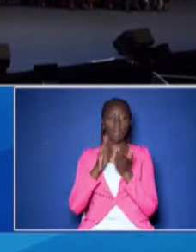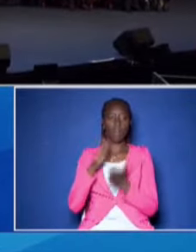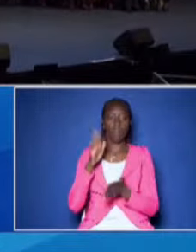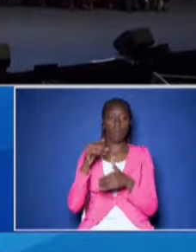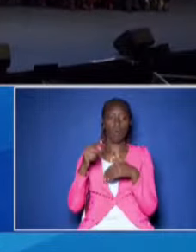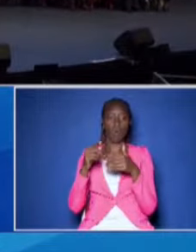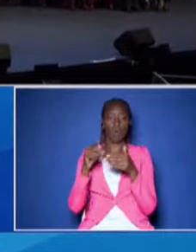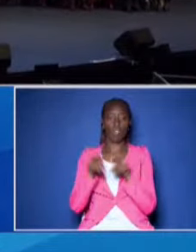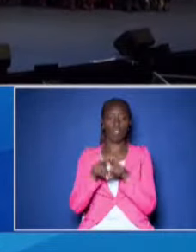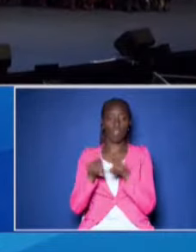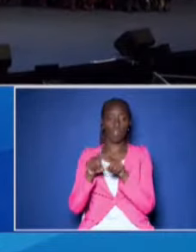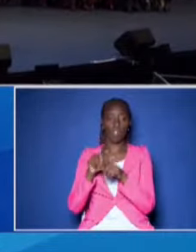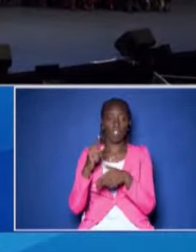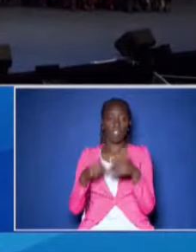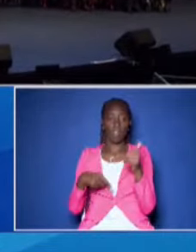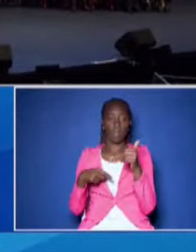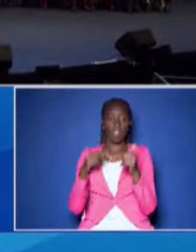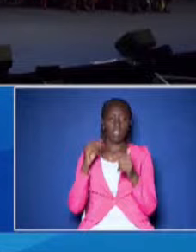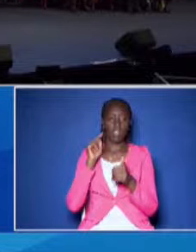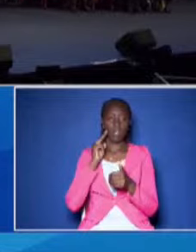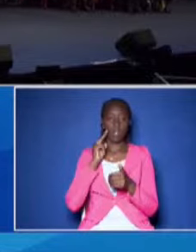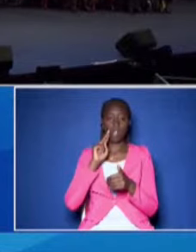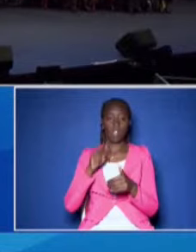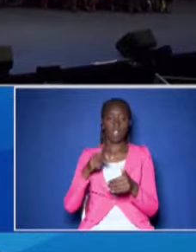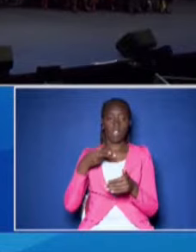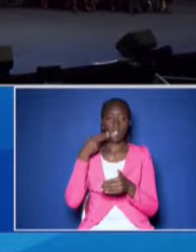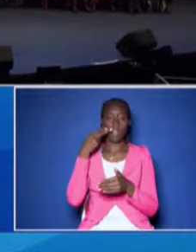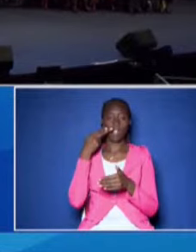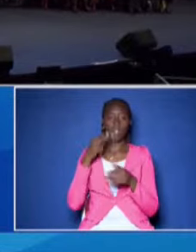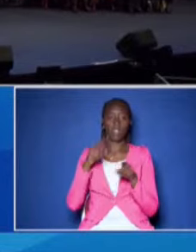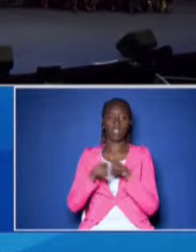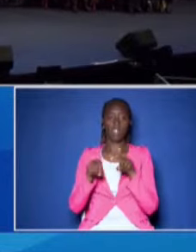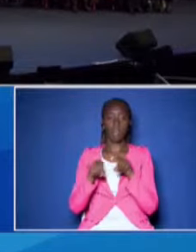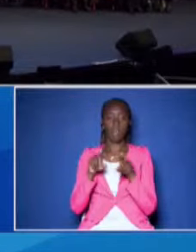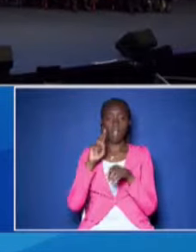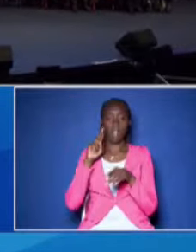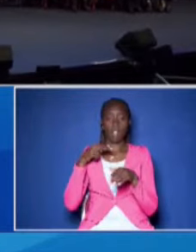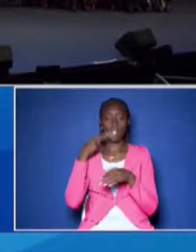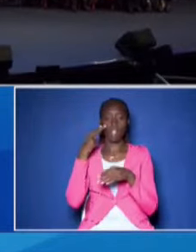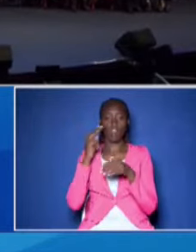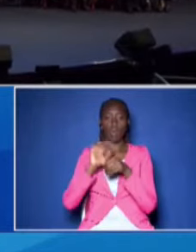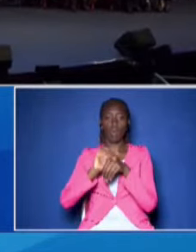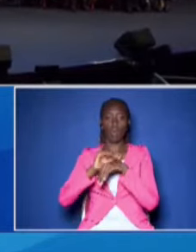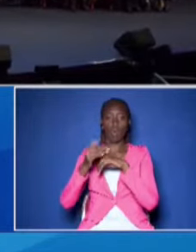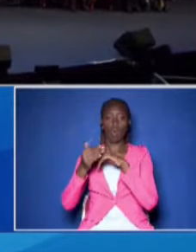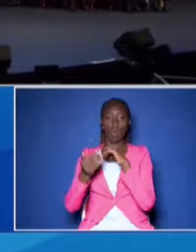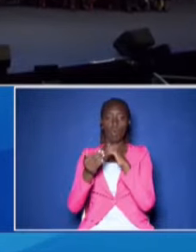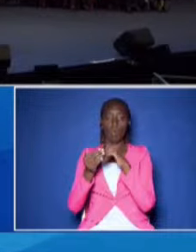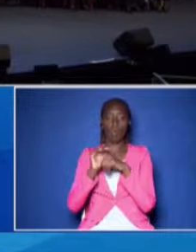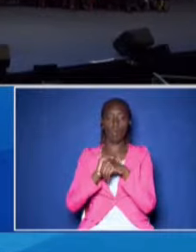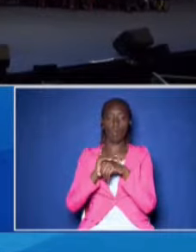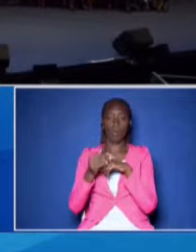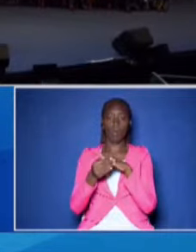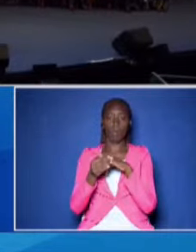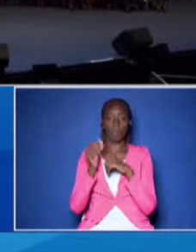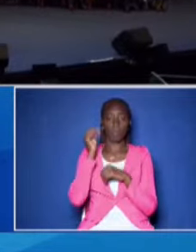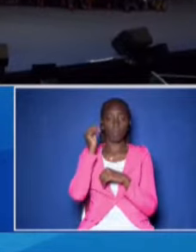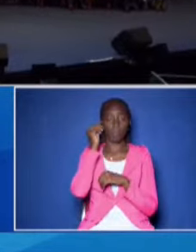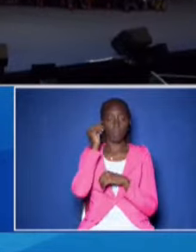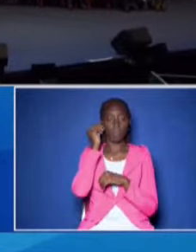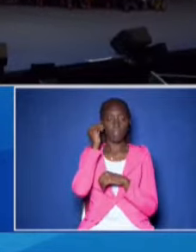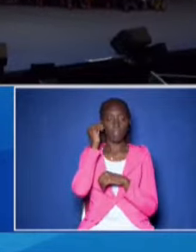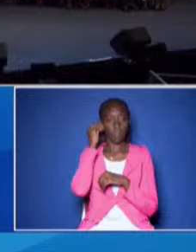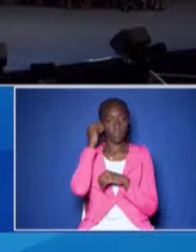also than the honey and the Honey clo verse eight